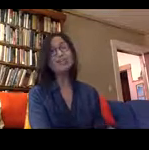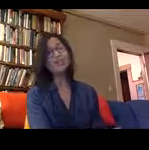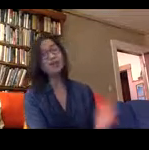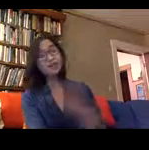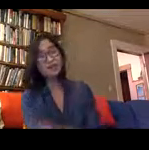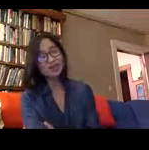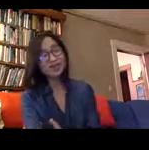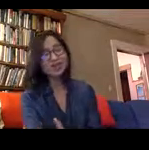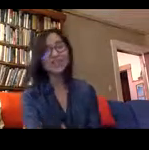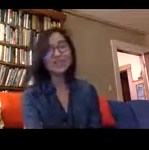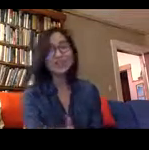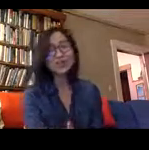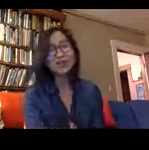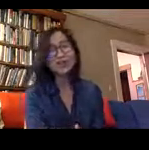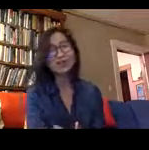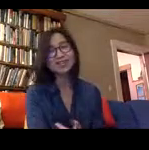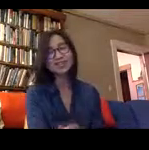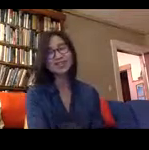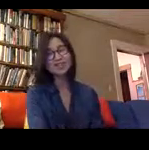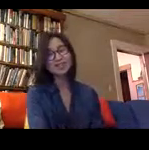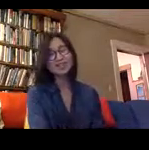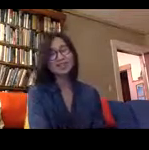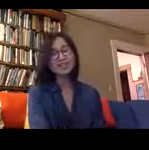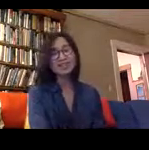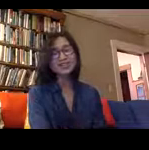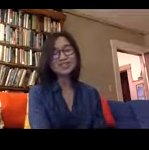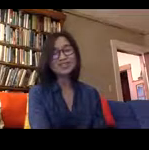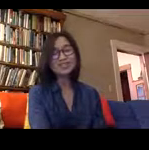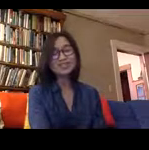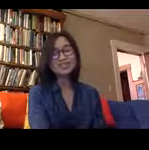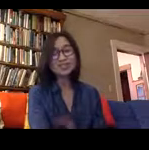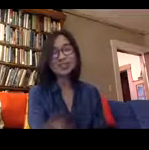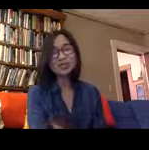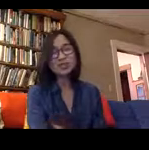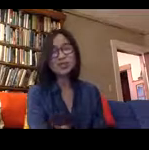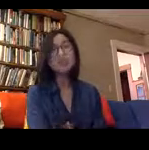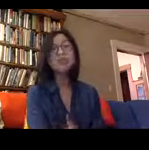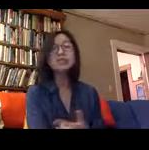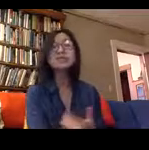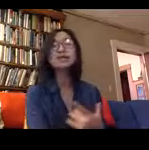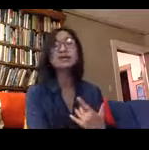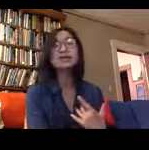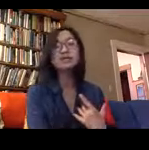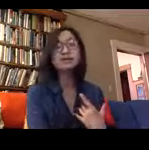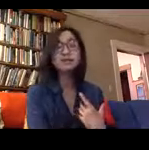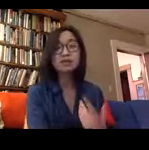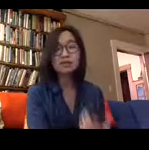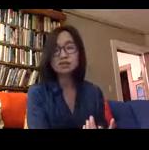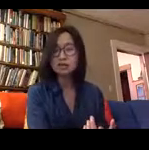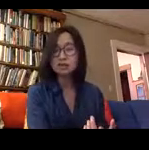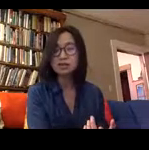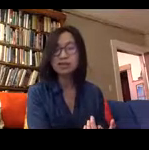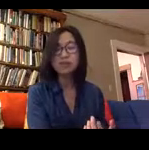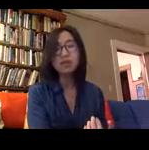and also later on, you can move on to another group of painting.